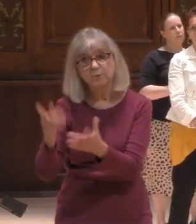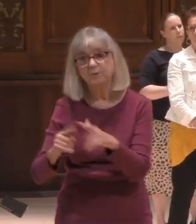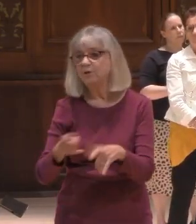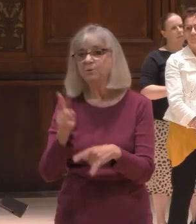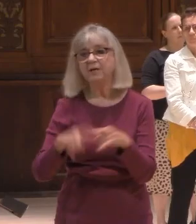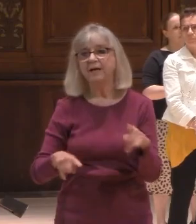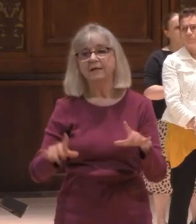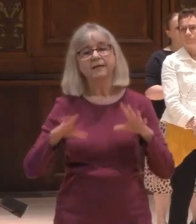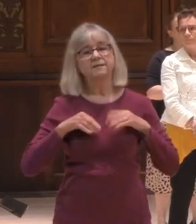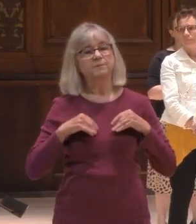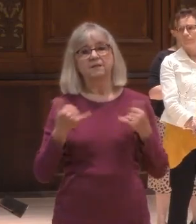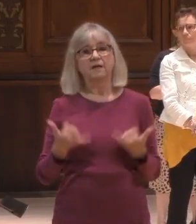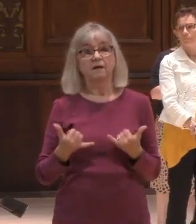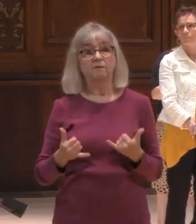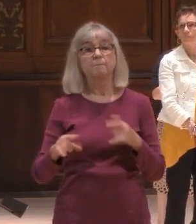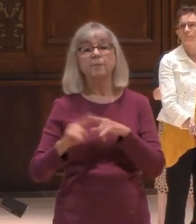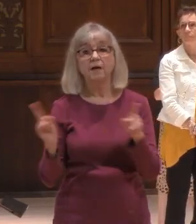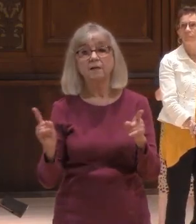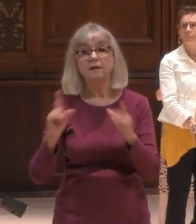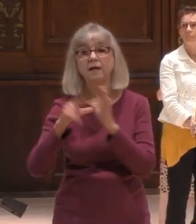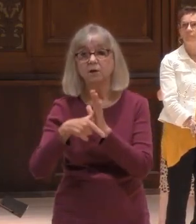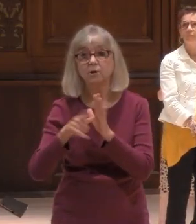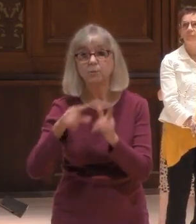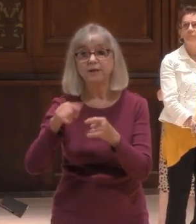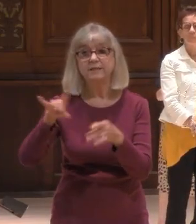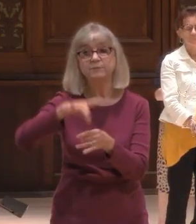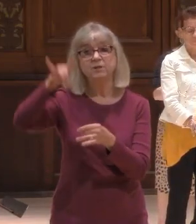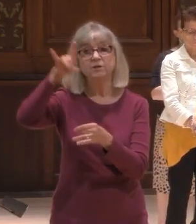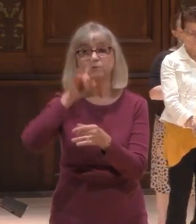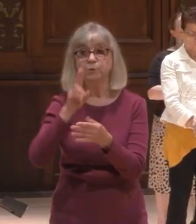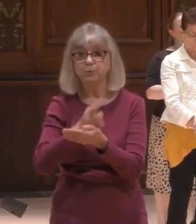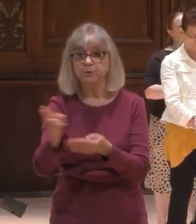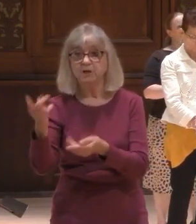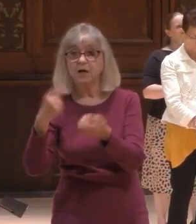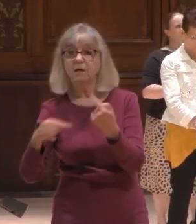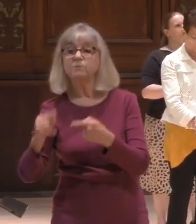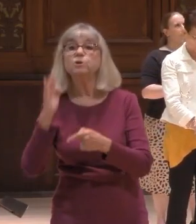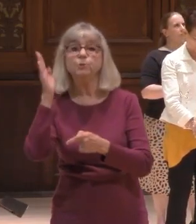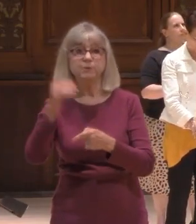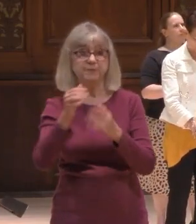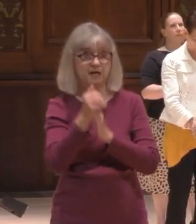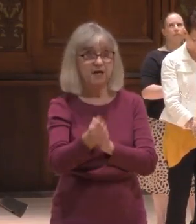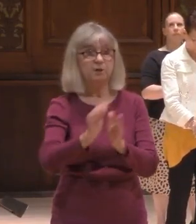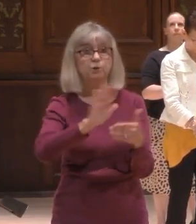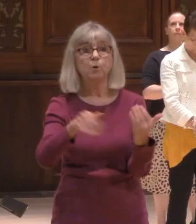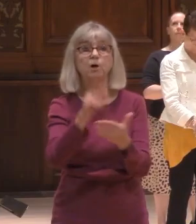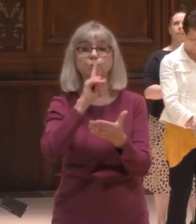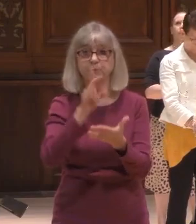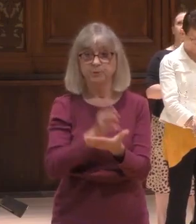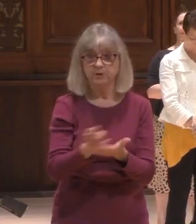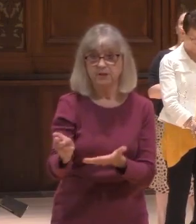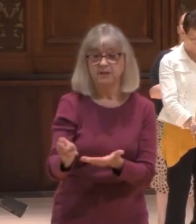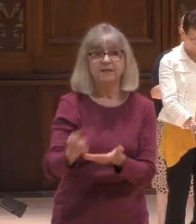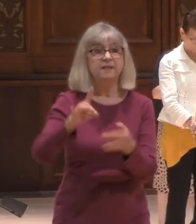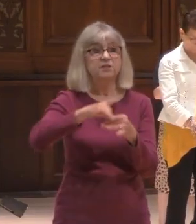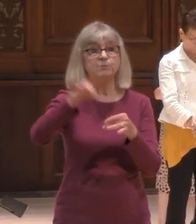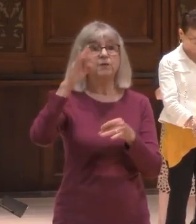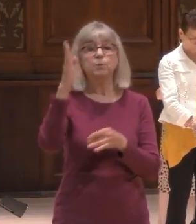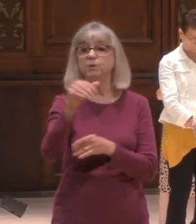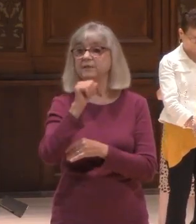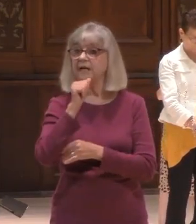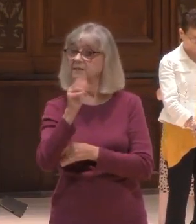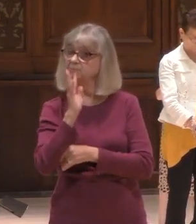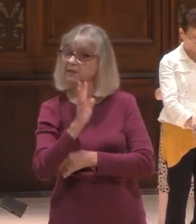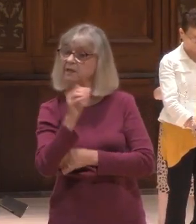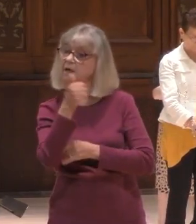now. But when the Spirit of truth comes, you will be guided to all truth. This Spirit will not speak on her